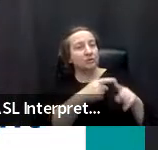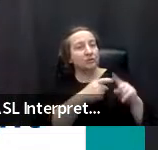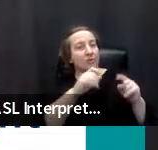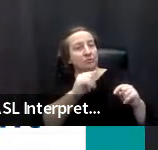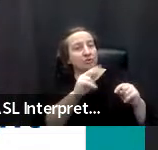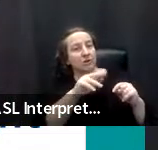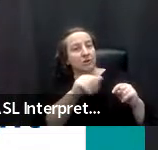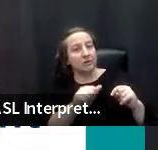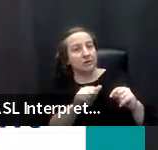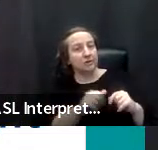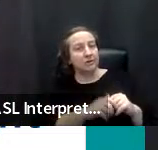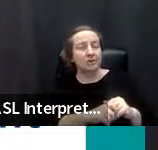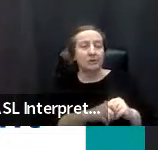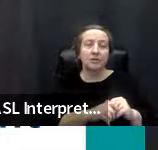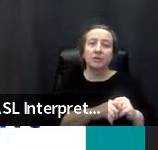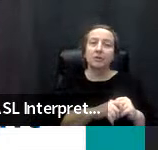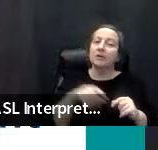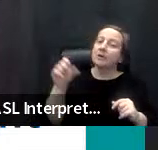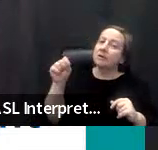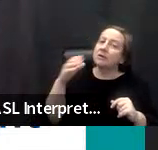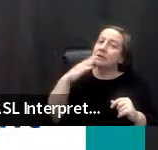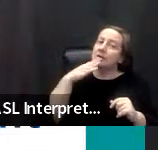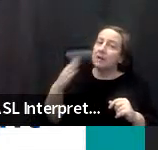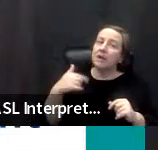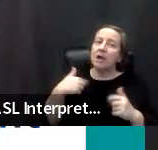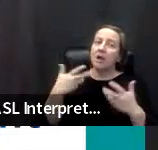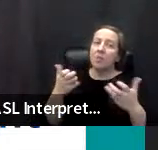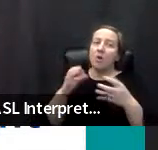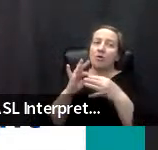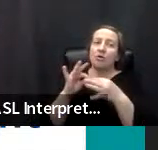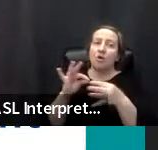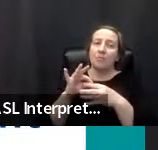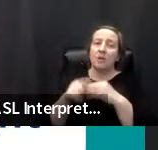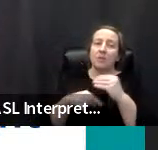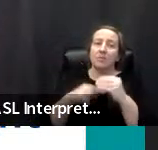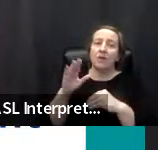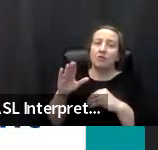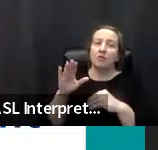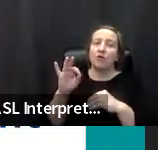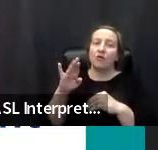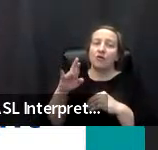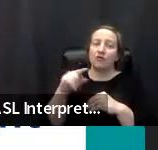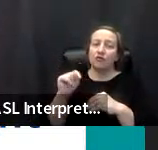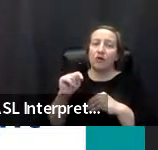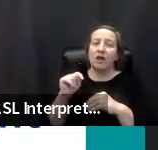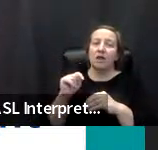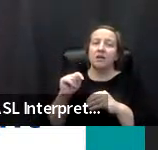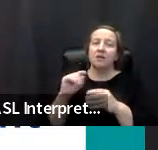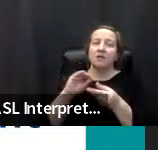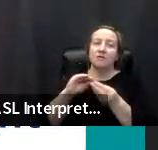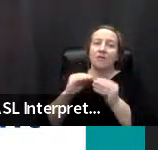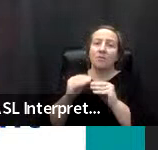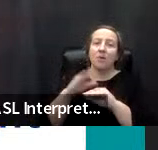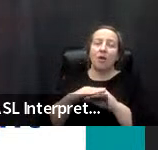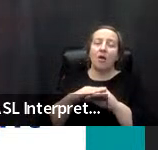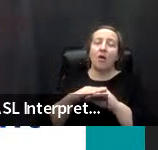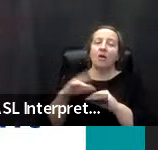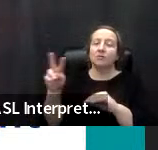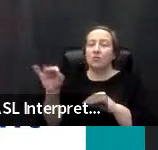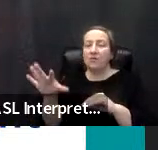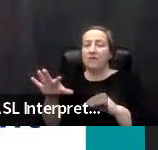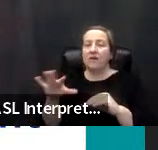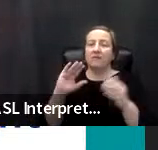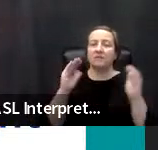Jenna. Yes, thank you. I did want to comment on your freight volumes on the Glen Jackson versus the Interstate 5